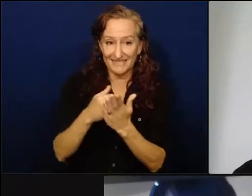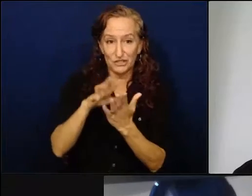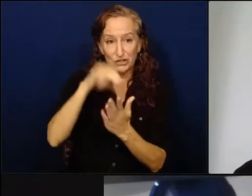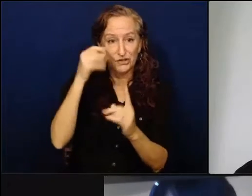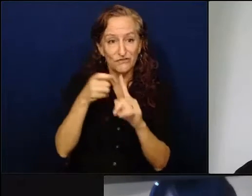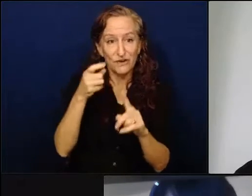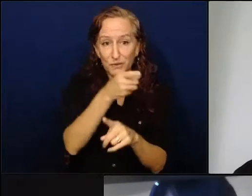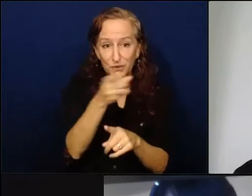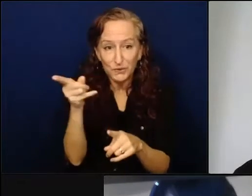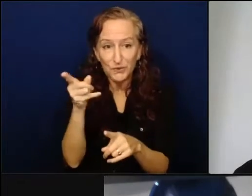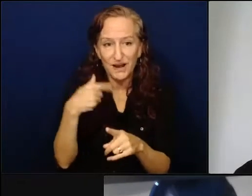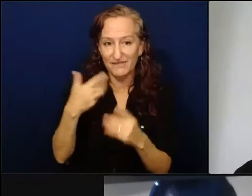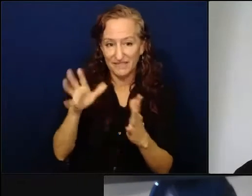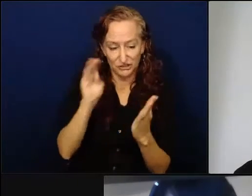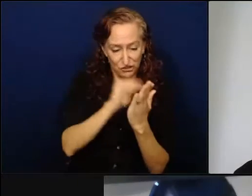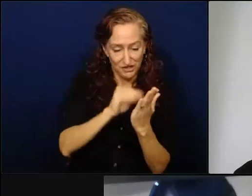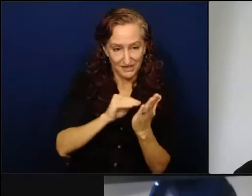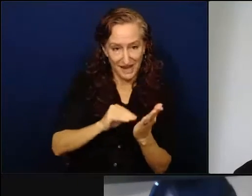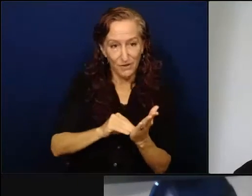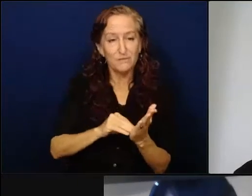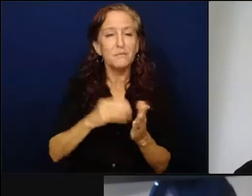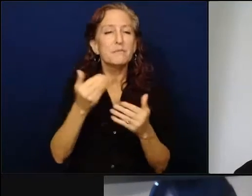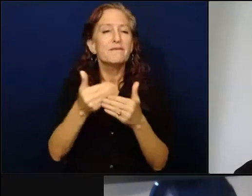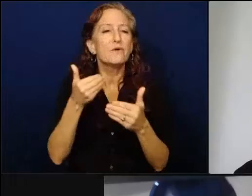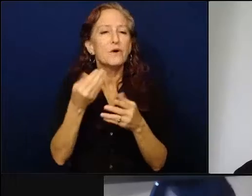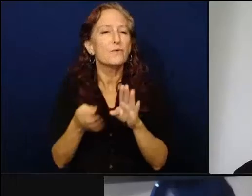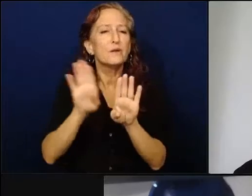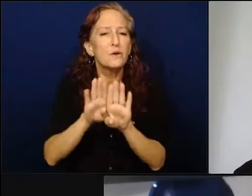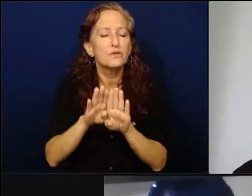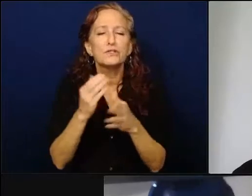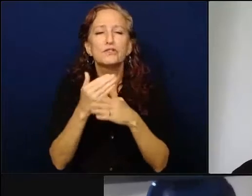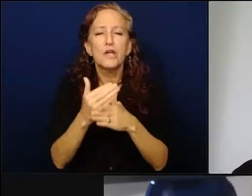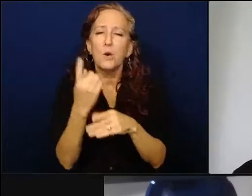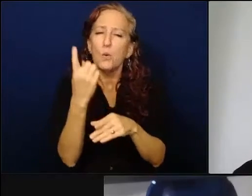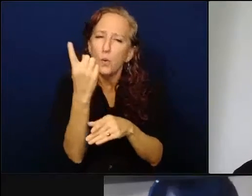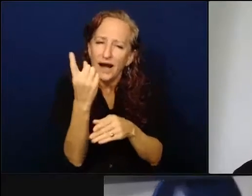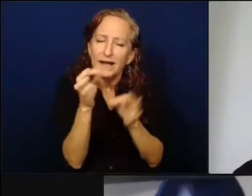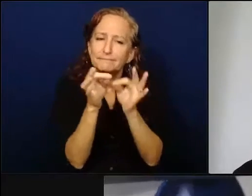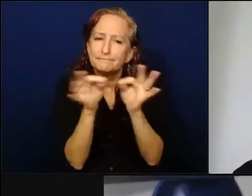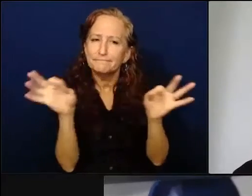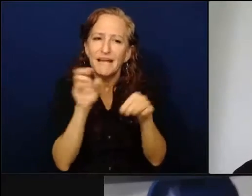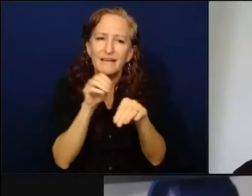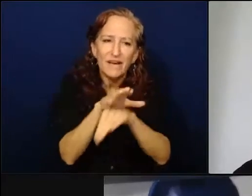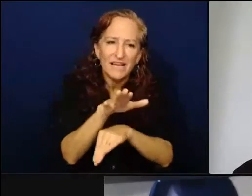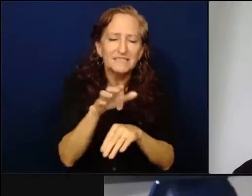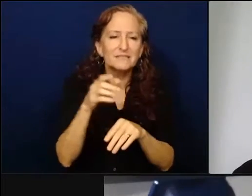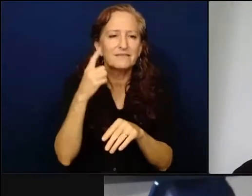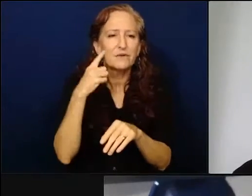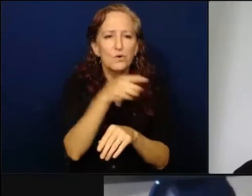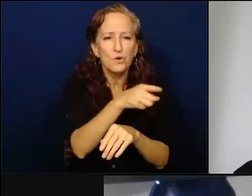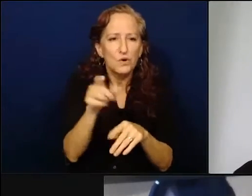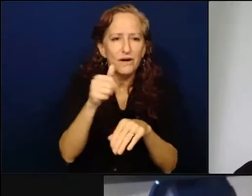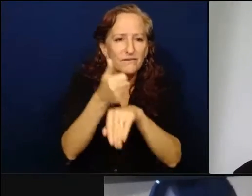But before we conclude, talk to us really quick. Share one piece of advice you'd have for founders and or aspiring founders who might be